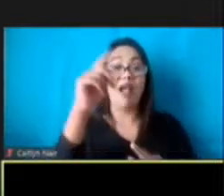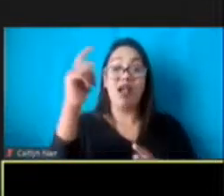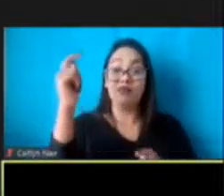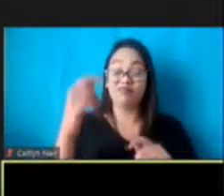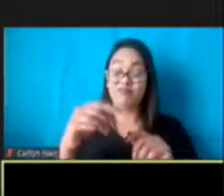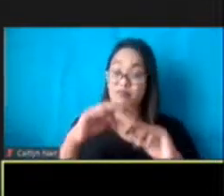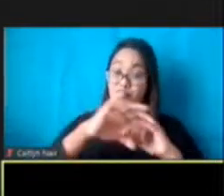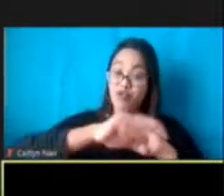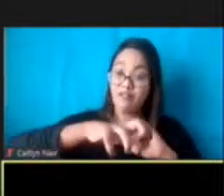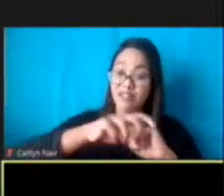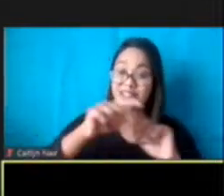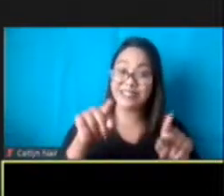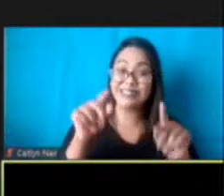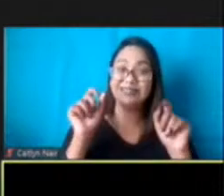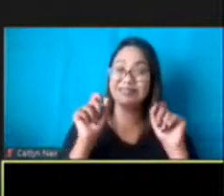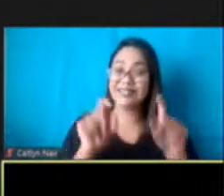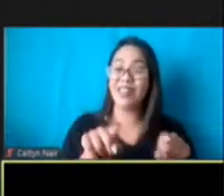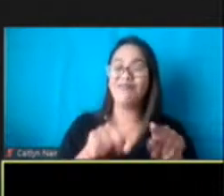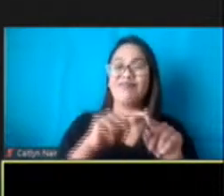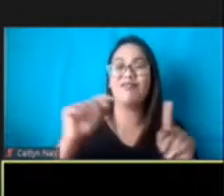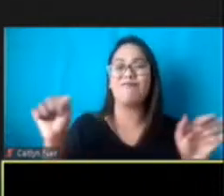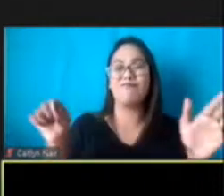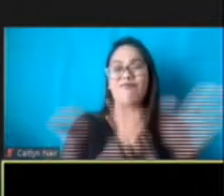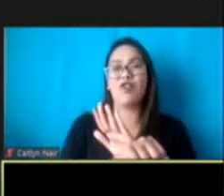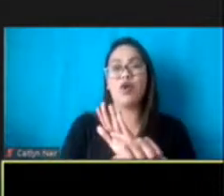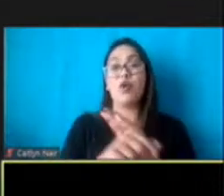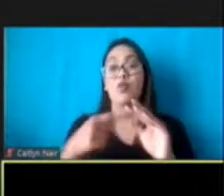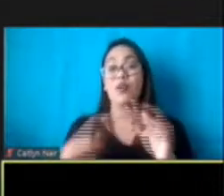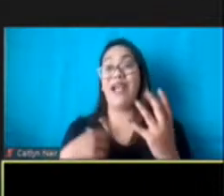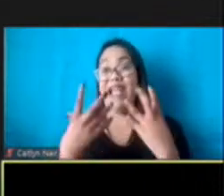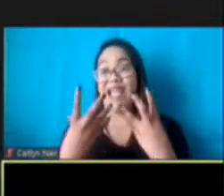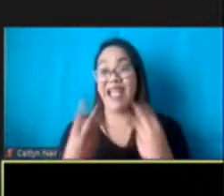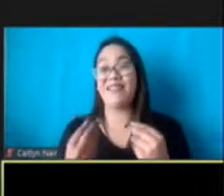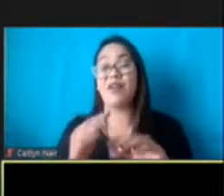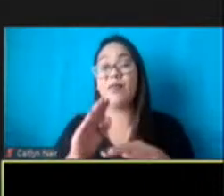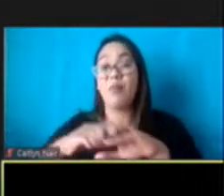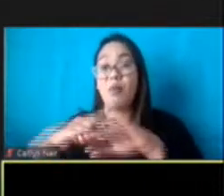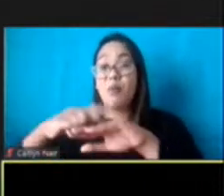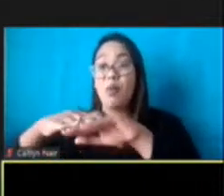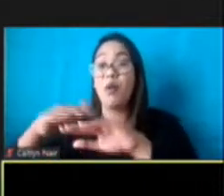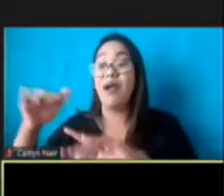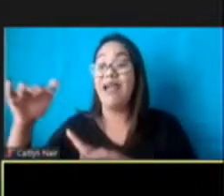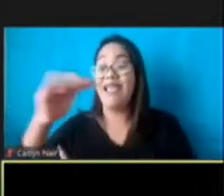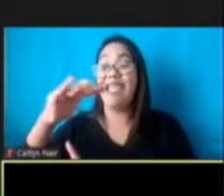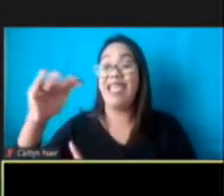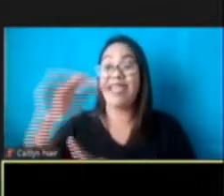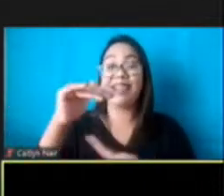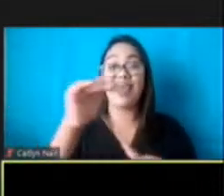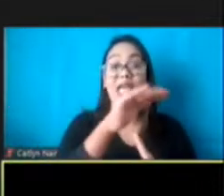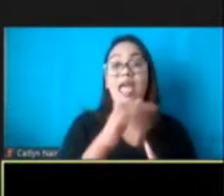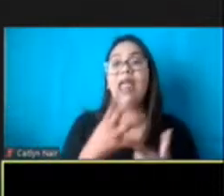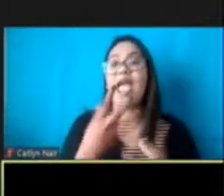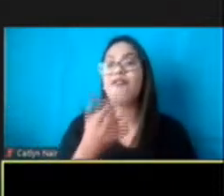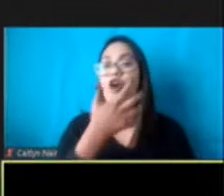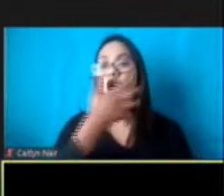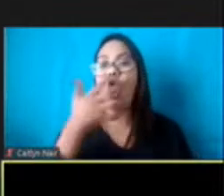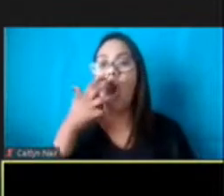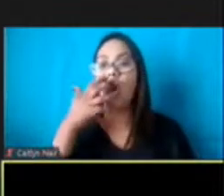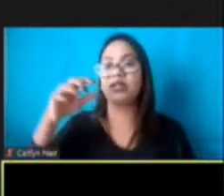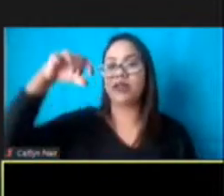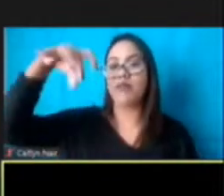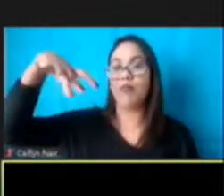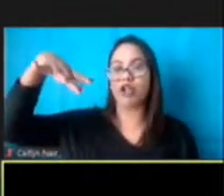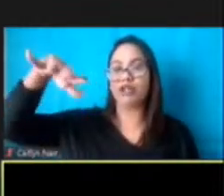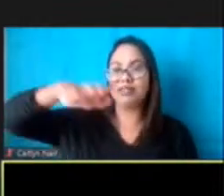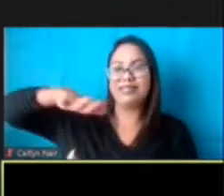our view is that while we may be having areas that you would want to call hotspots, we need to be vigilant in